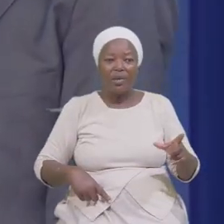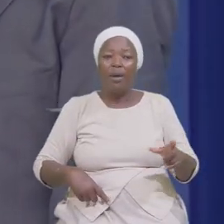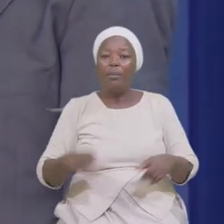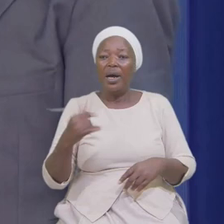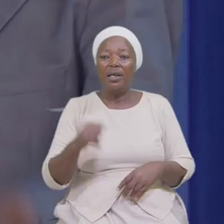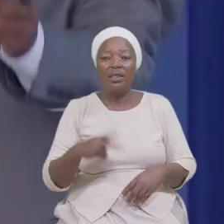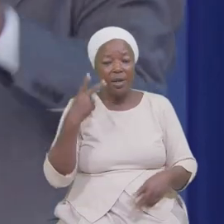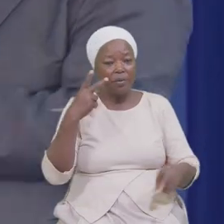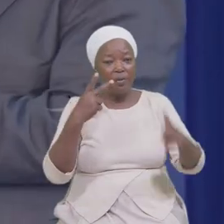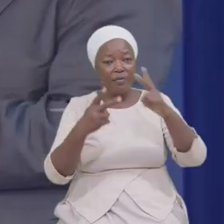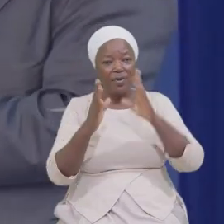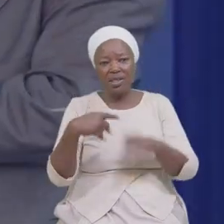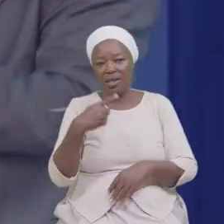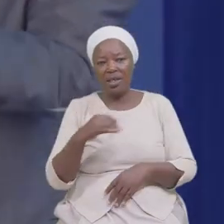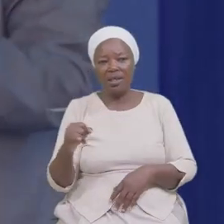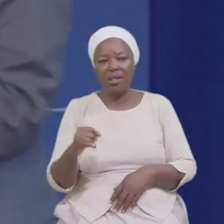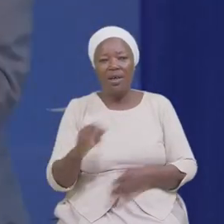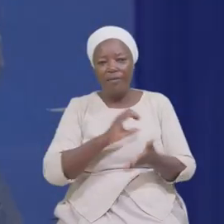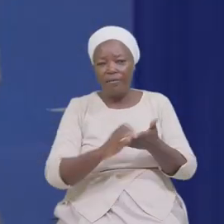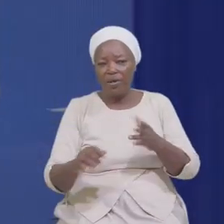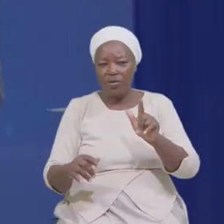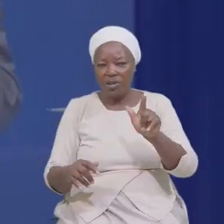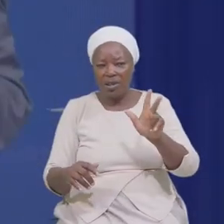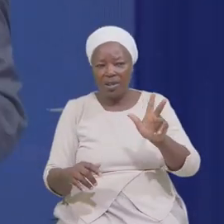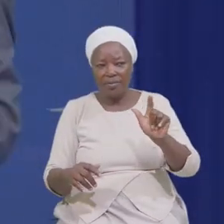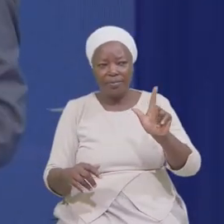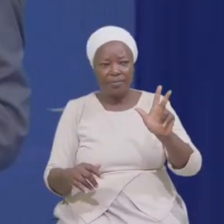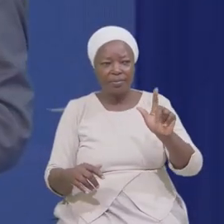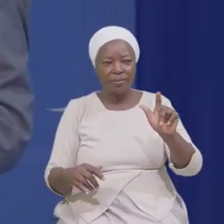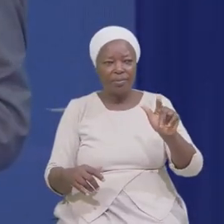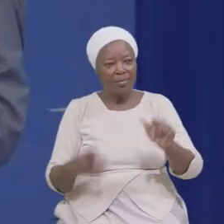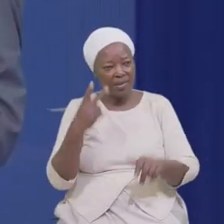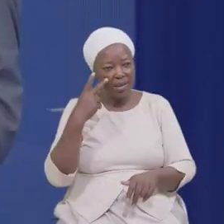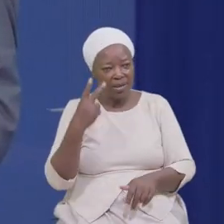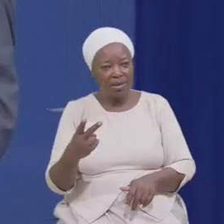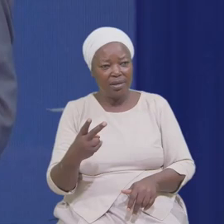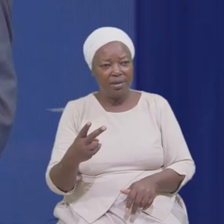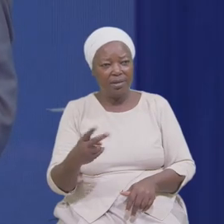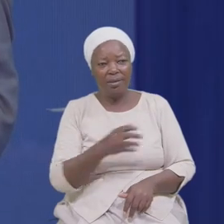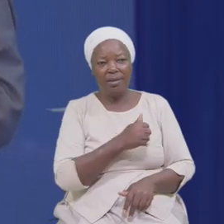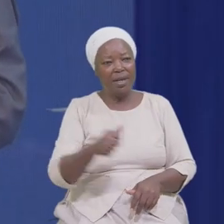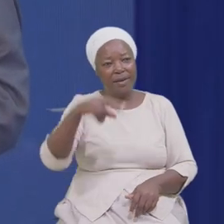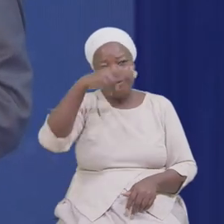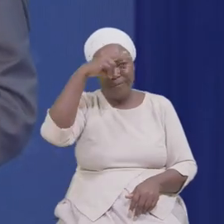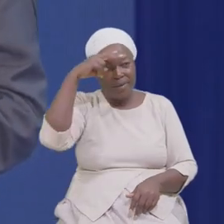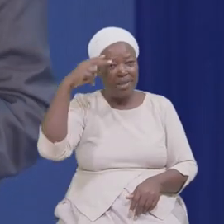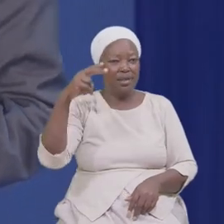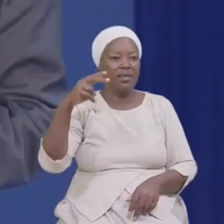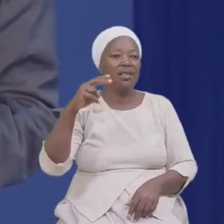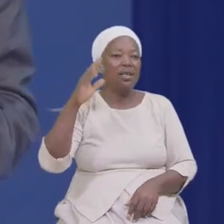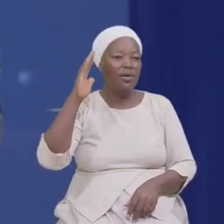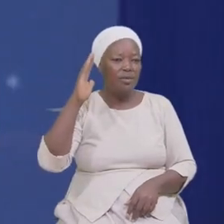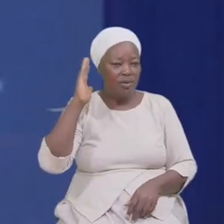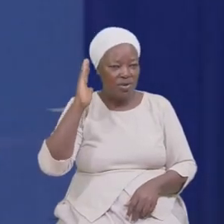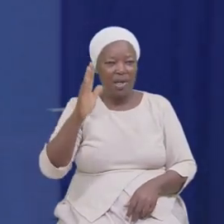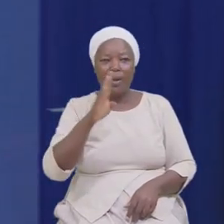prophet, saying, look at verse 23 there. It says, behold, a virgin shall be